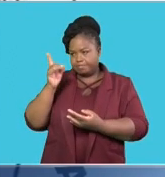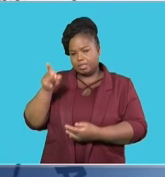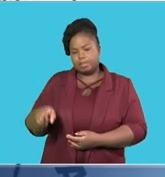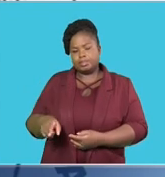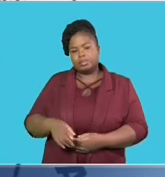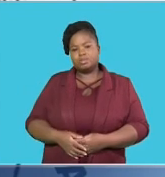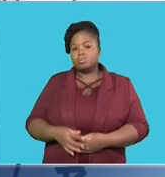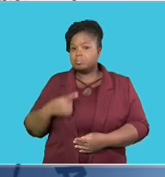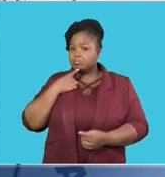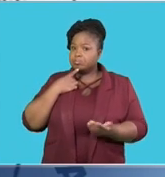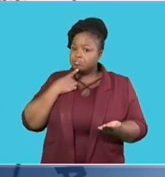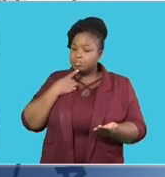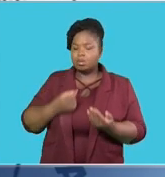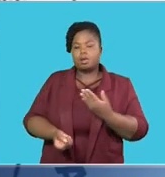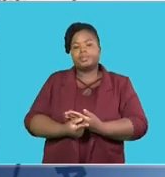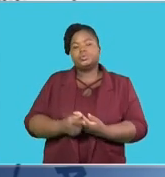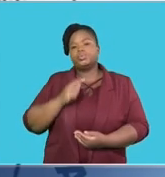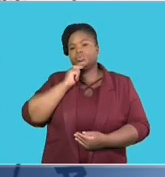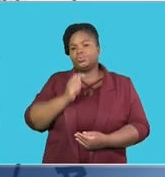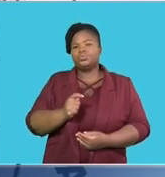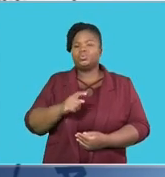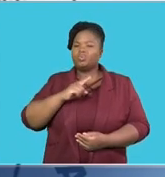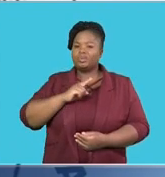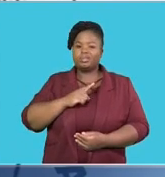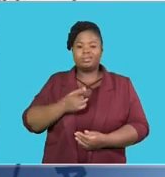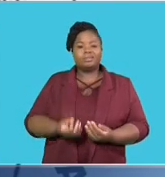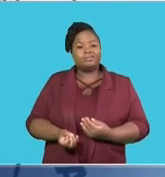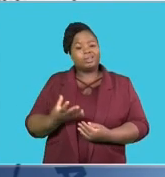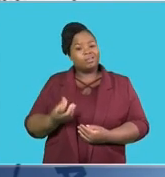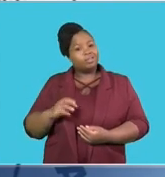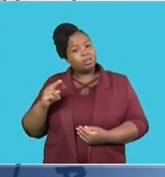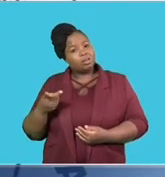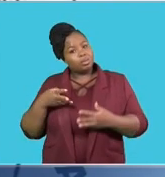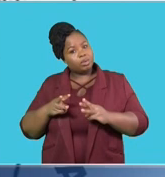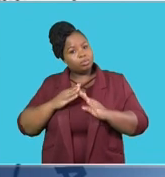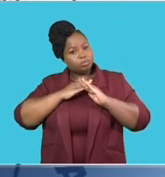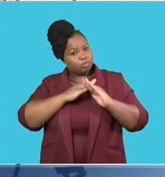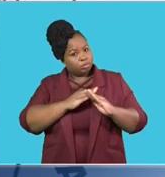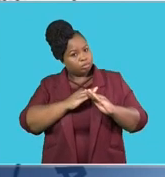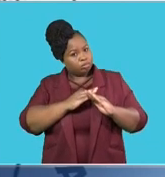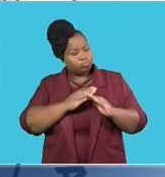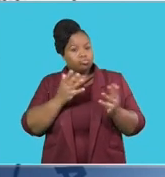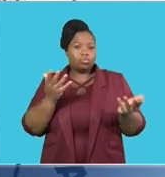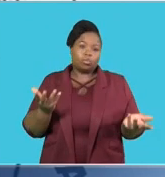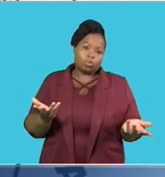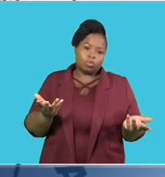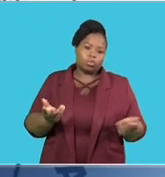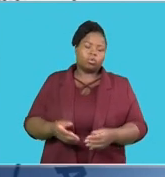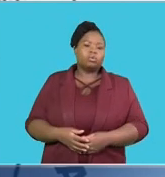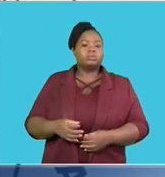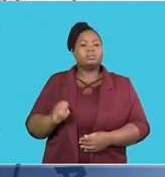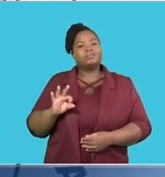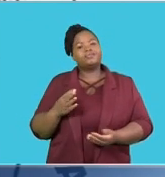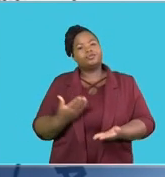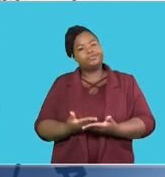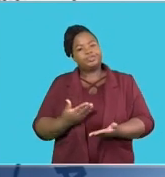ukuthi izinto ezifana nalezi ziyenzeka mazikhona indlela zokuthi sisithibele sifo or sikhona ukuthi ke